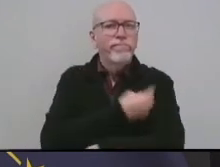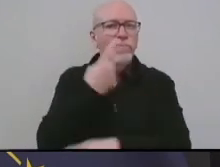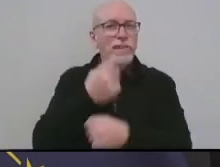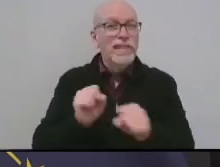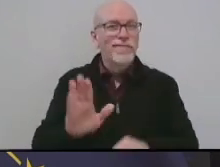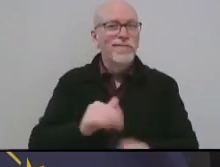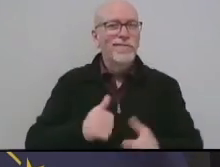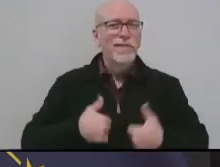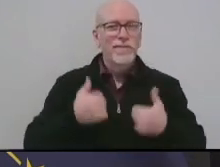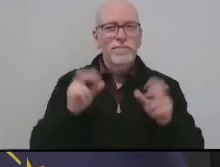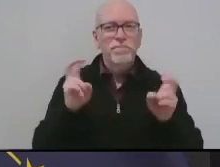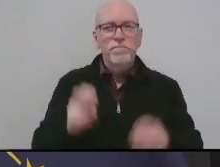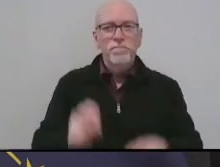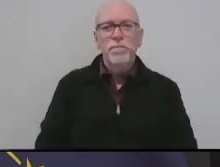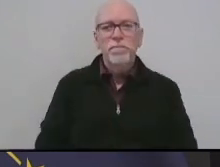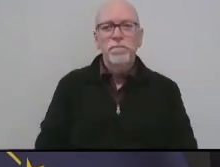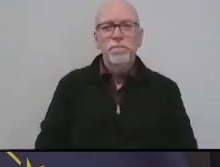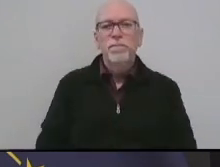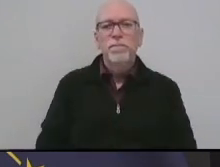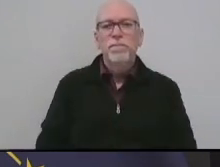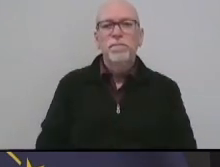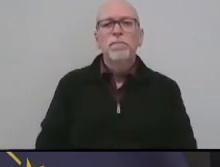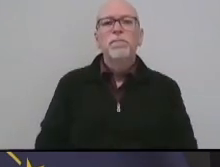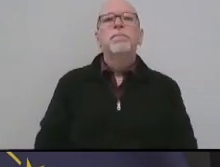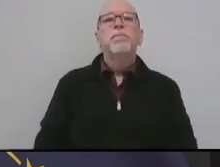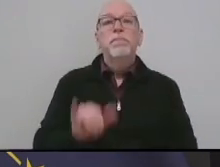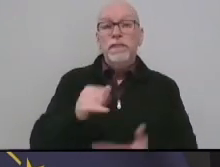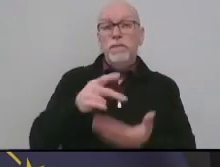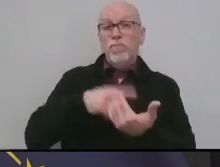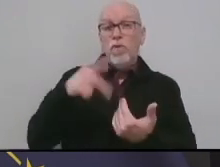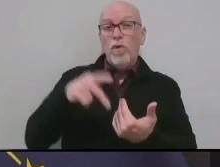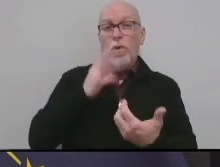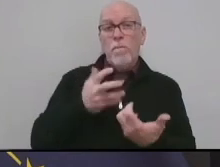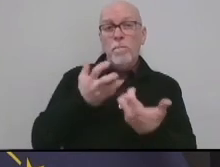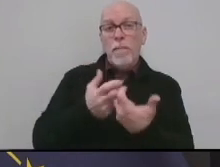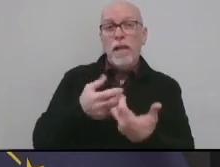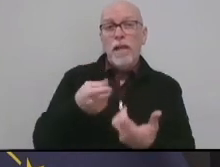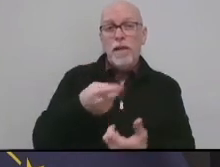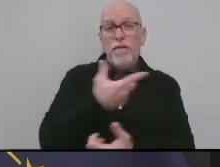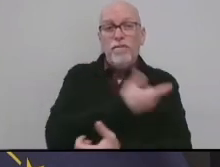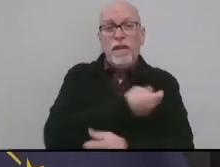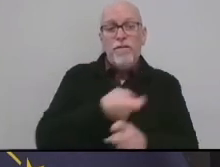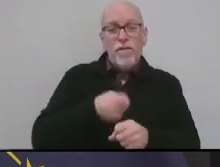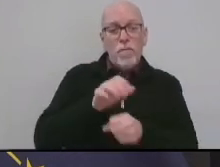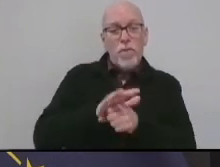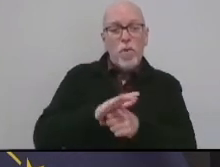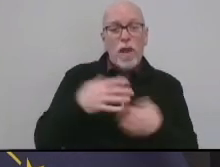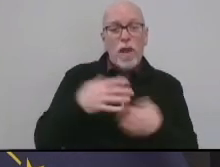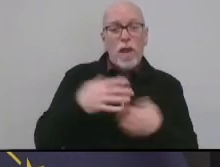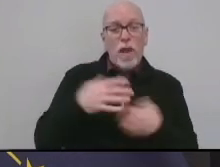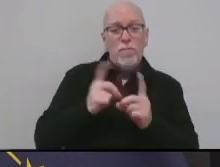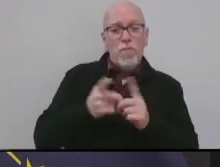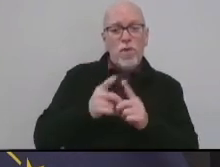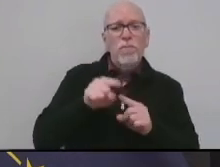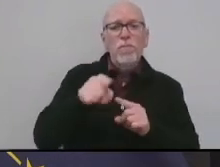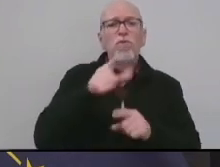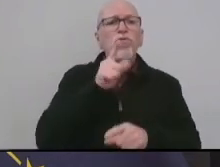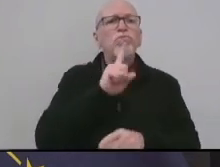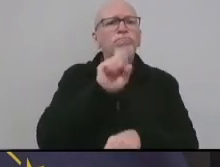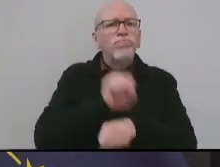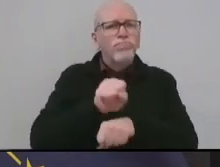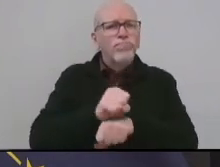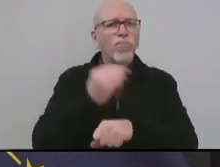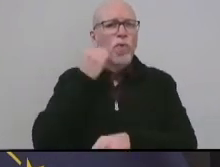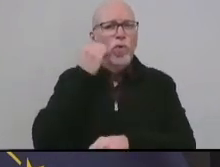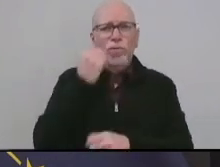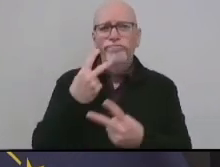The program matches available vaccine from local health departments with truly homebound individuals in their service areas,